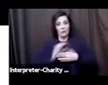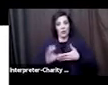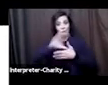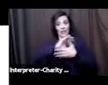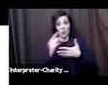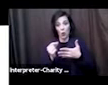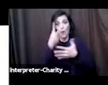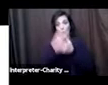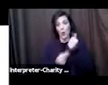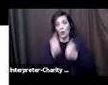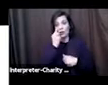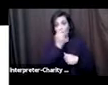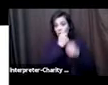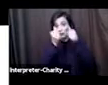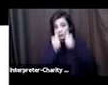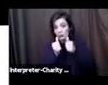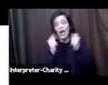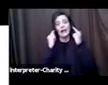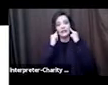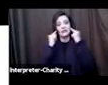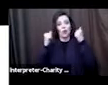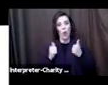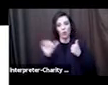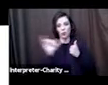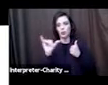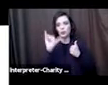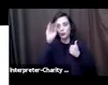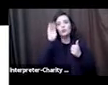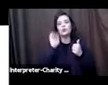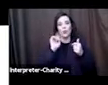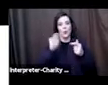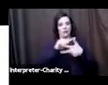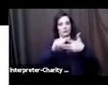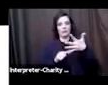loss. And through that program, we can get a lot of different